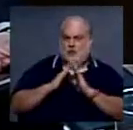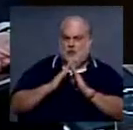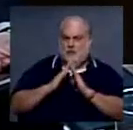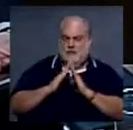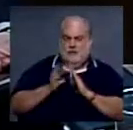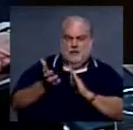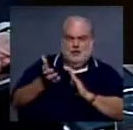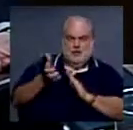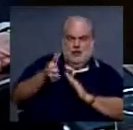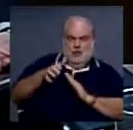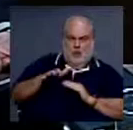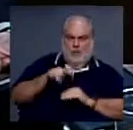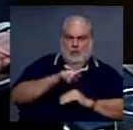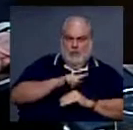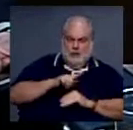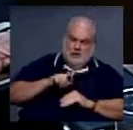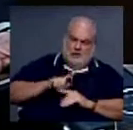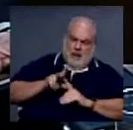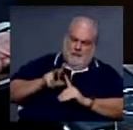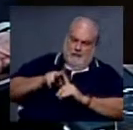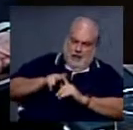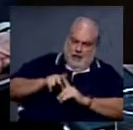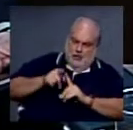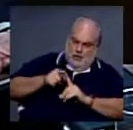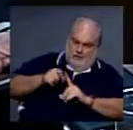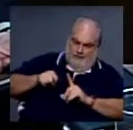want legislation applied to them.